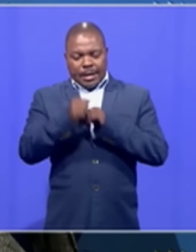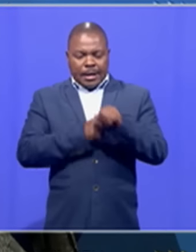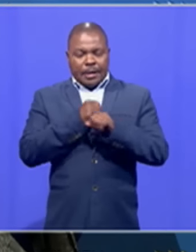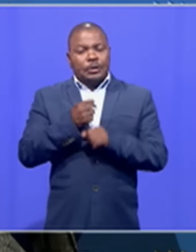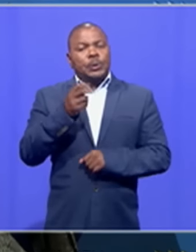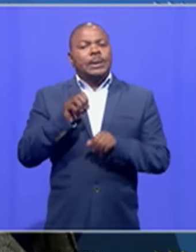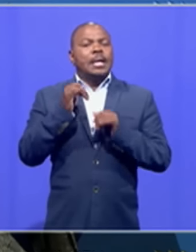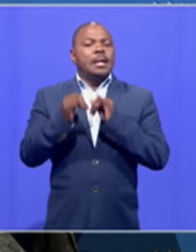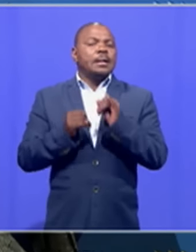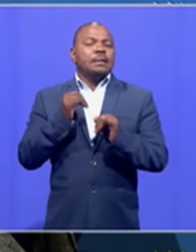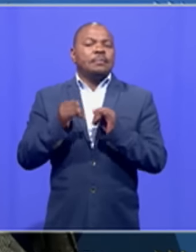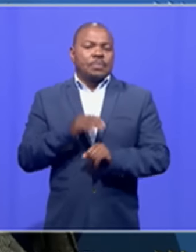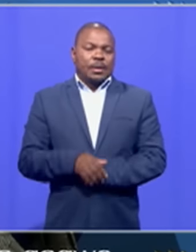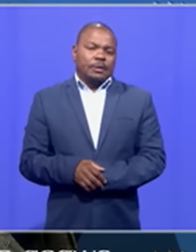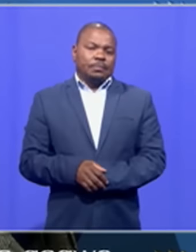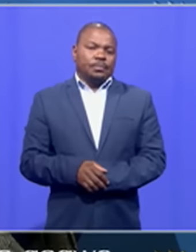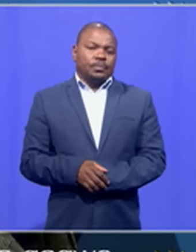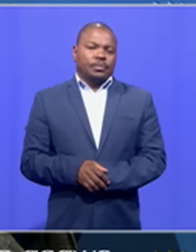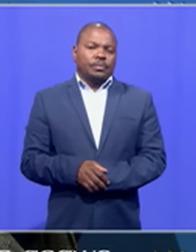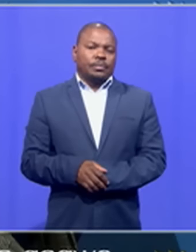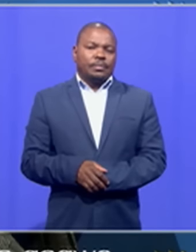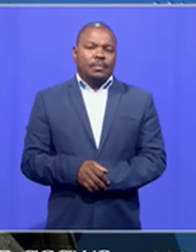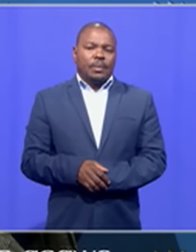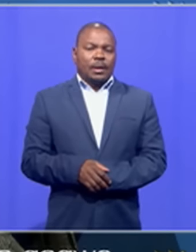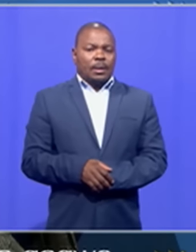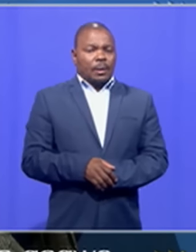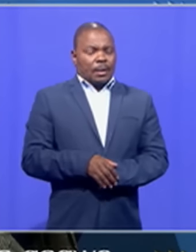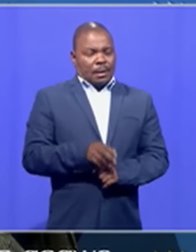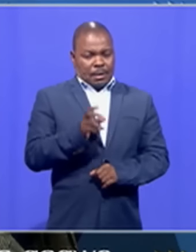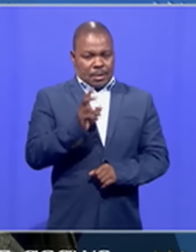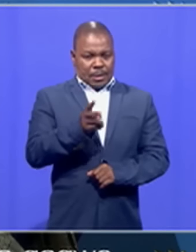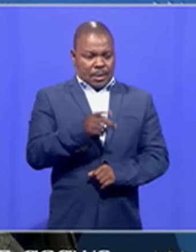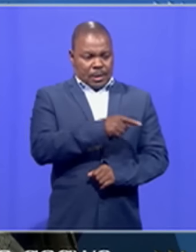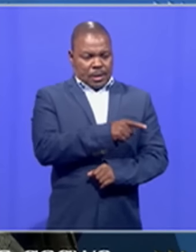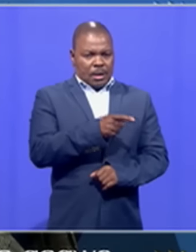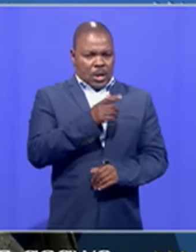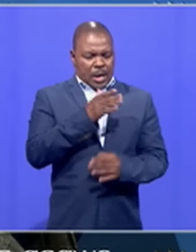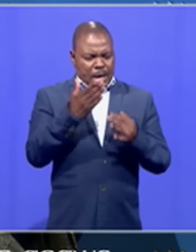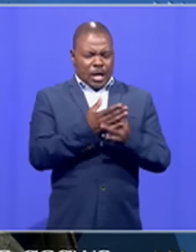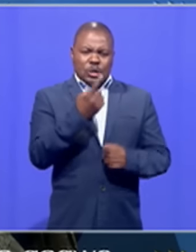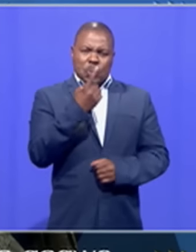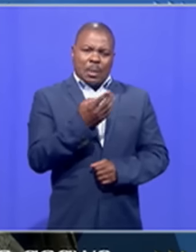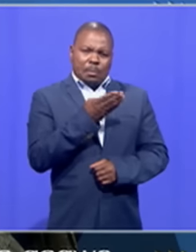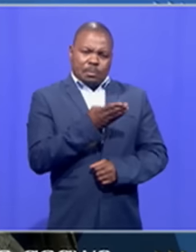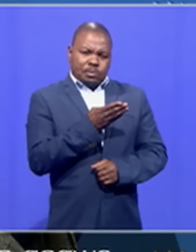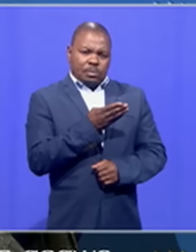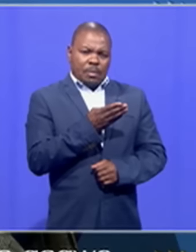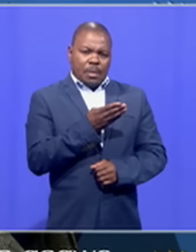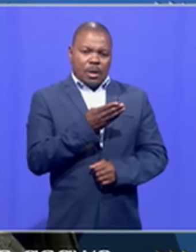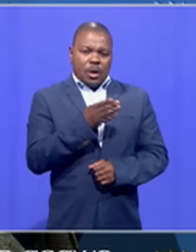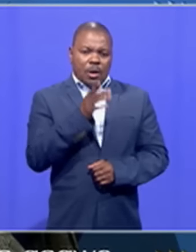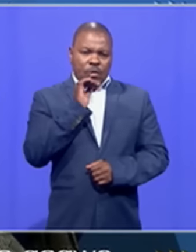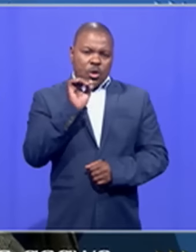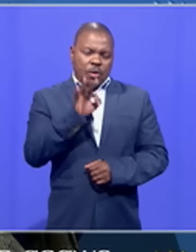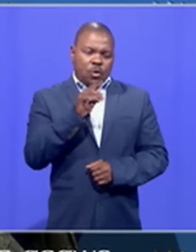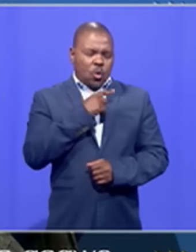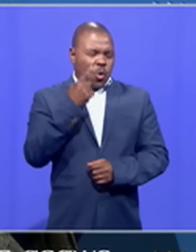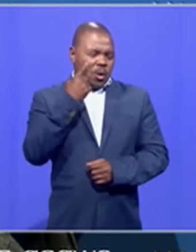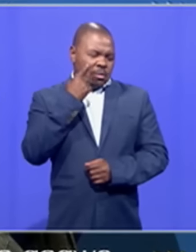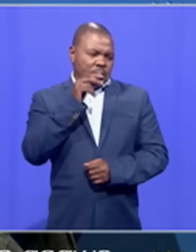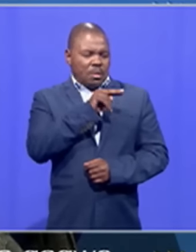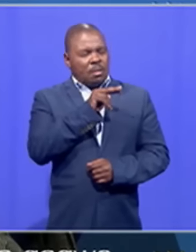2011, and it had 18 counts on one case. If you go back to the clip, you'll realize